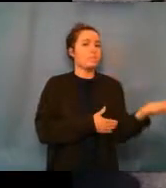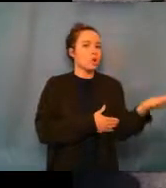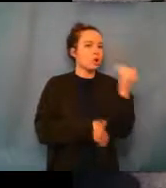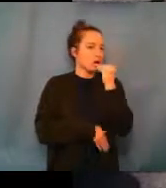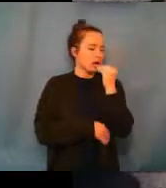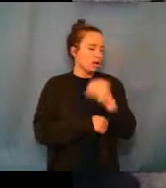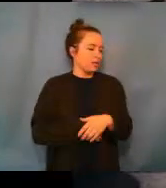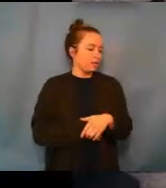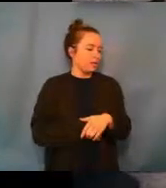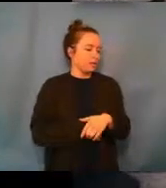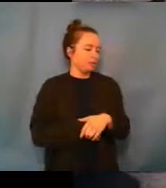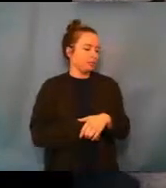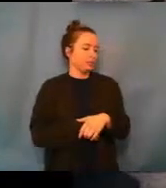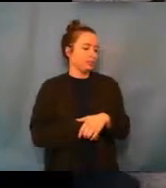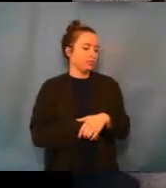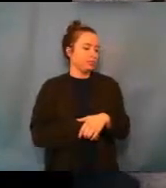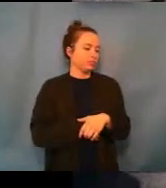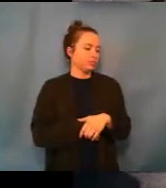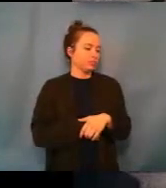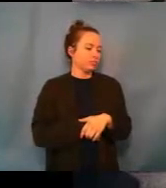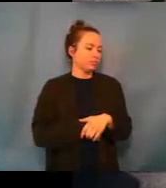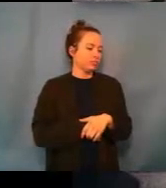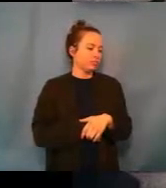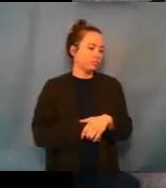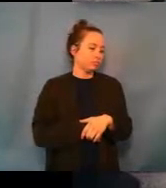the morning, so it's going to be AM.